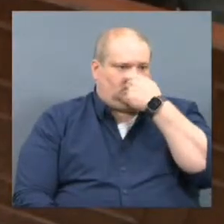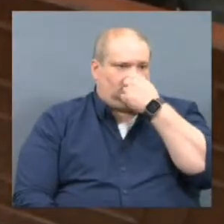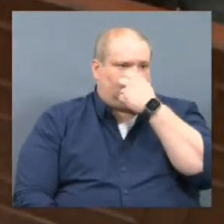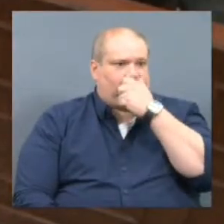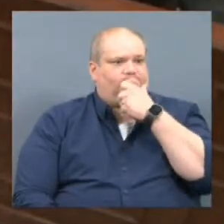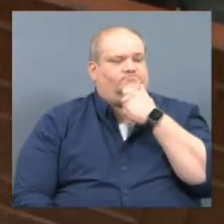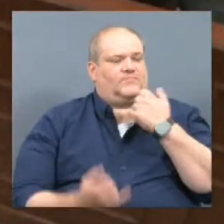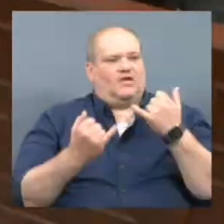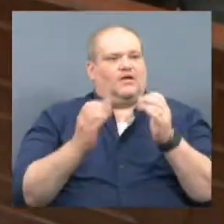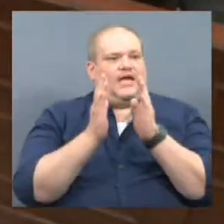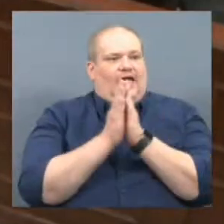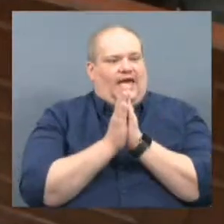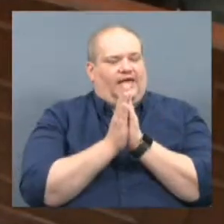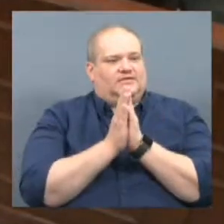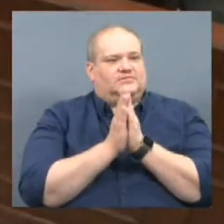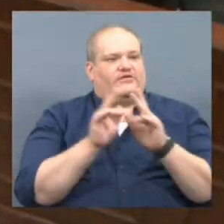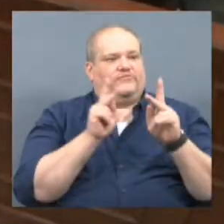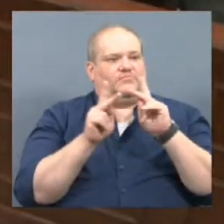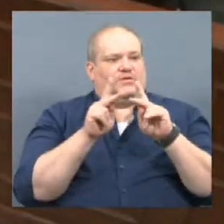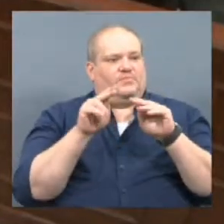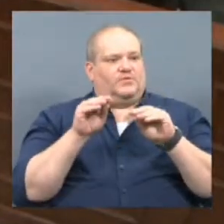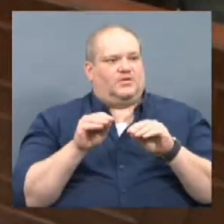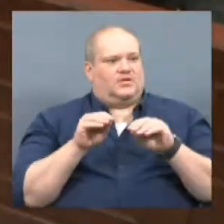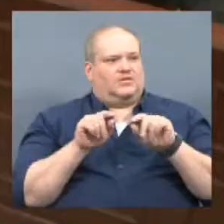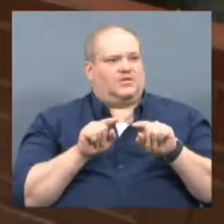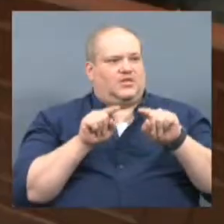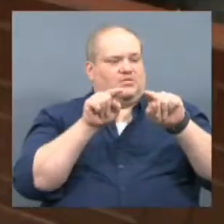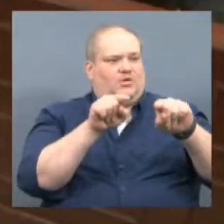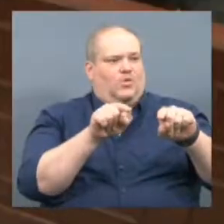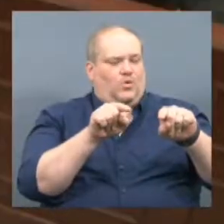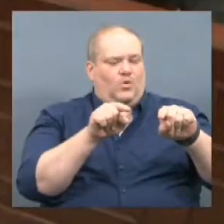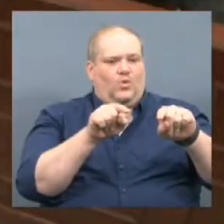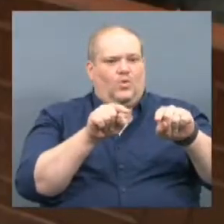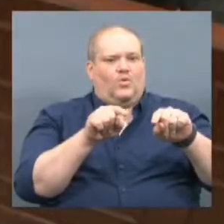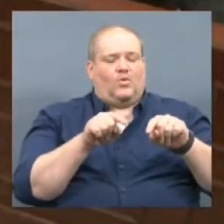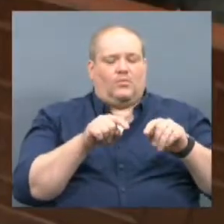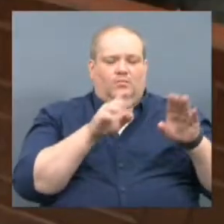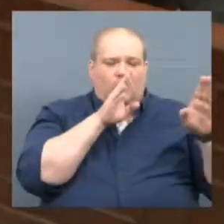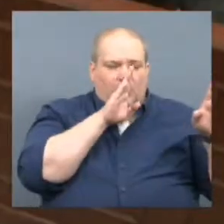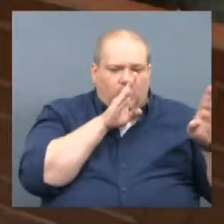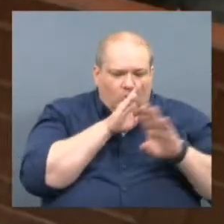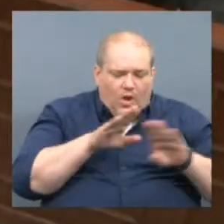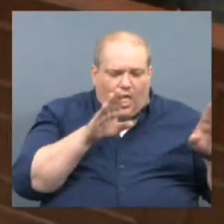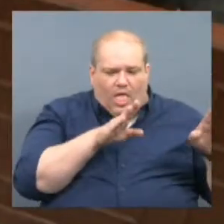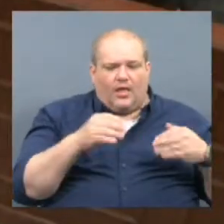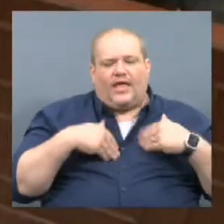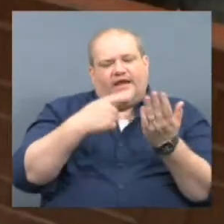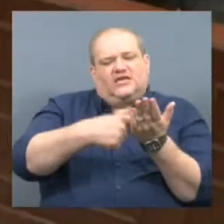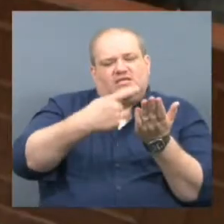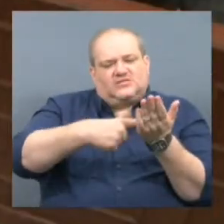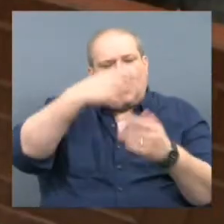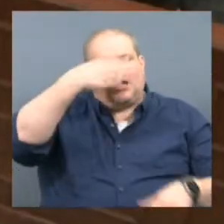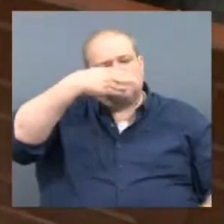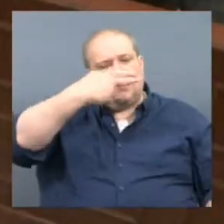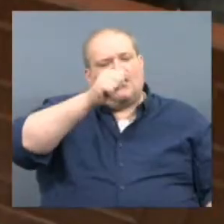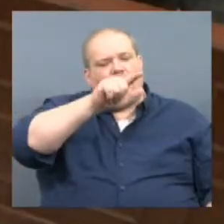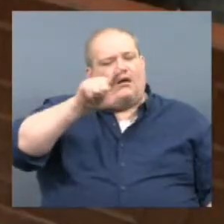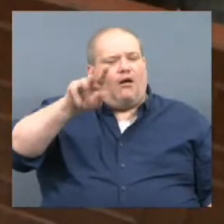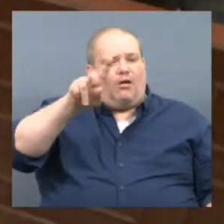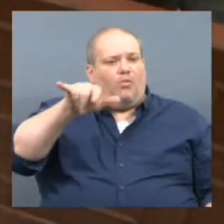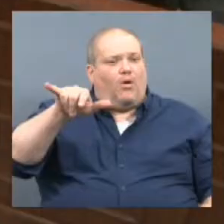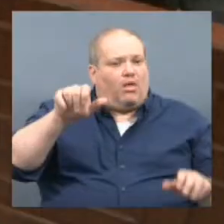And we will ask if everybody can move out, please, accordingly. And if we can, you can definitely have more discussion in the hallway. Thank